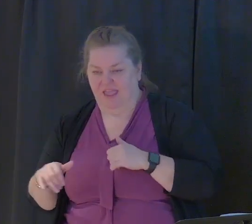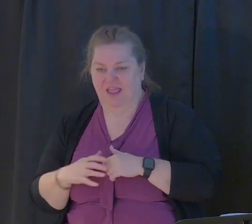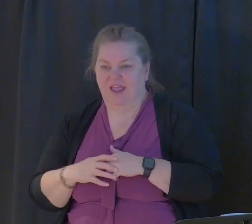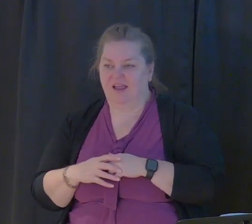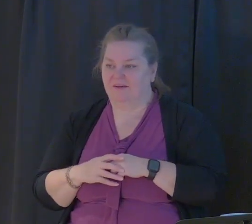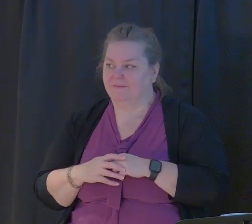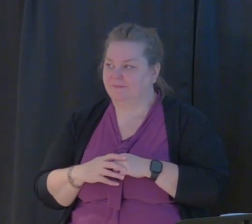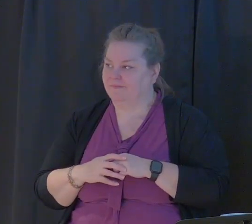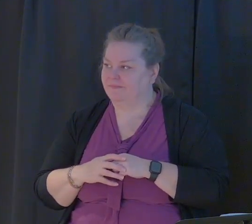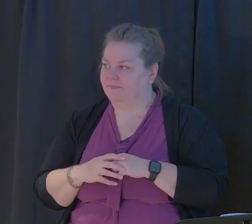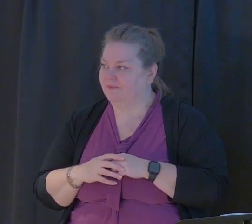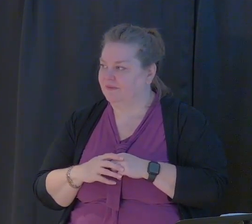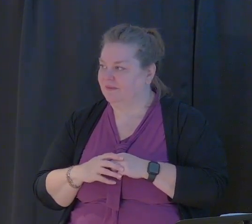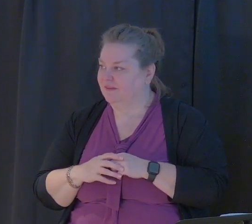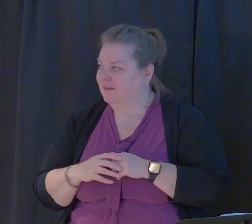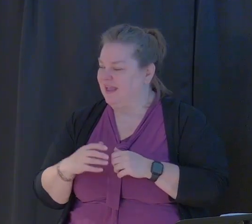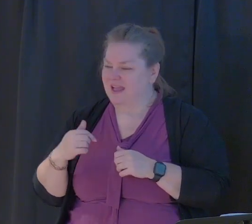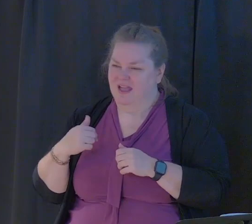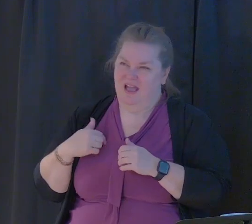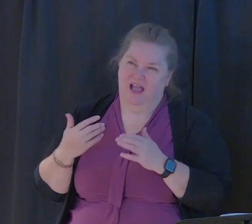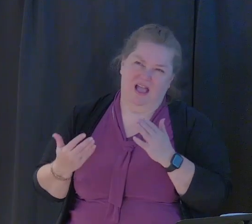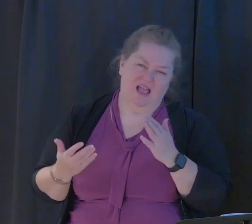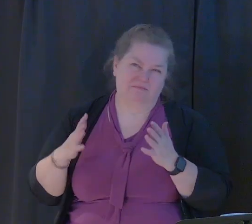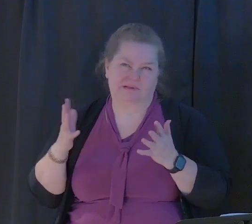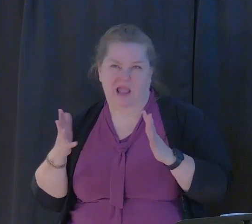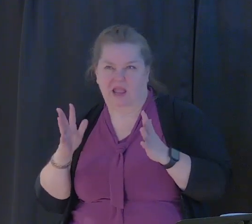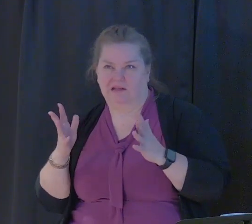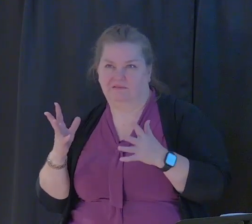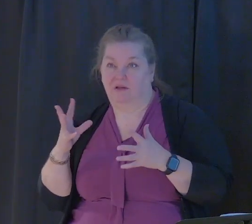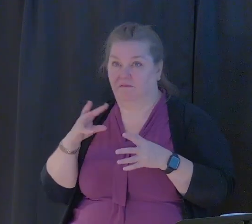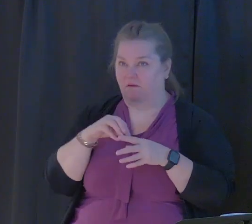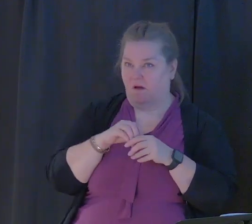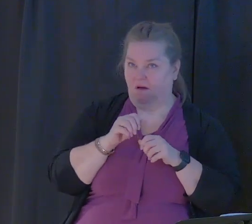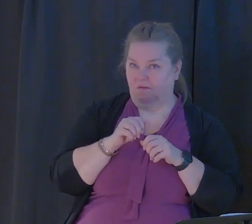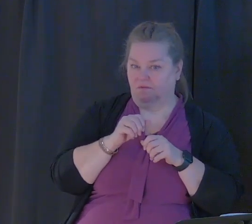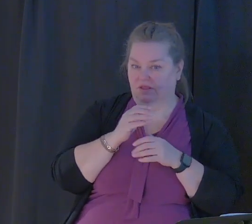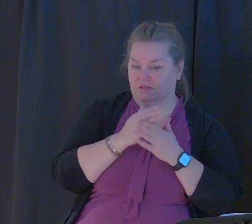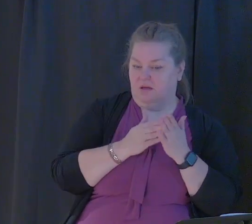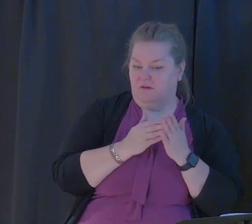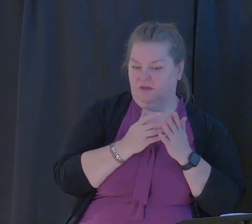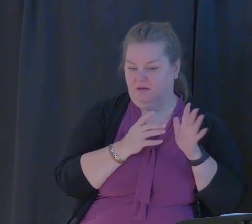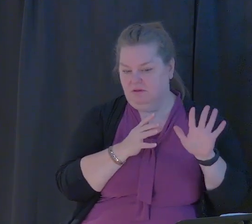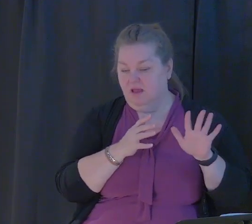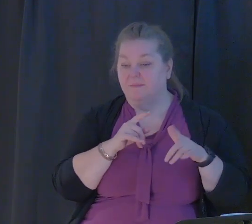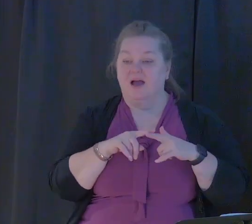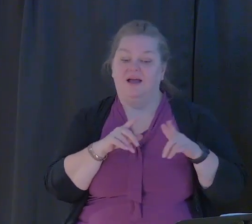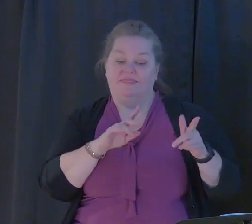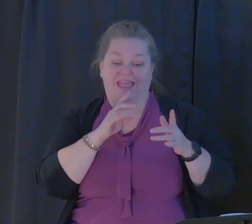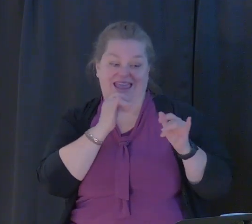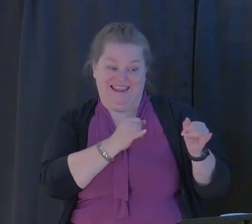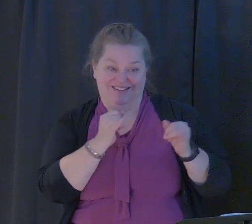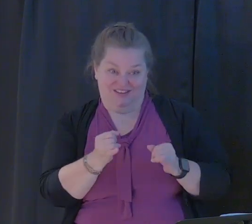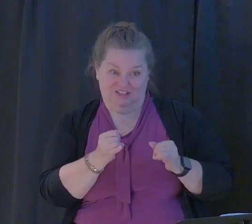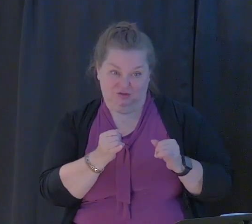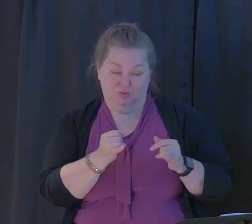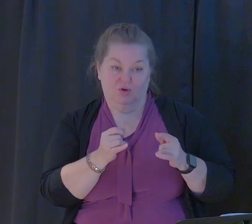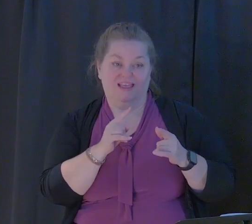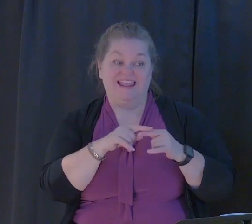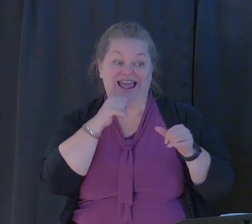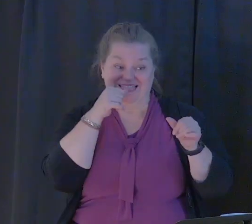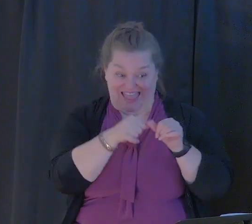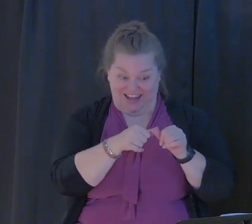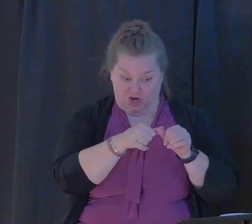Because I maybe had a role in some of it. But the individual in a letter to me attacked my